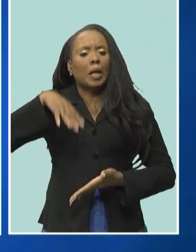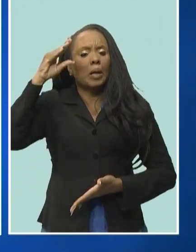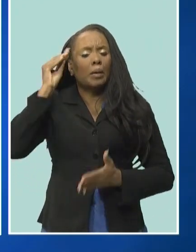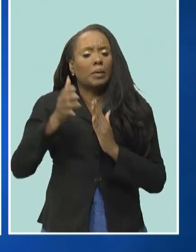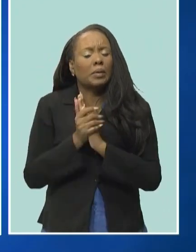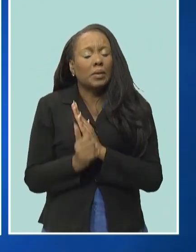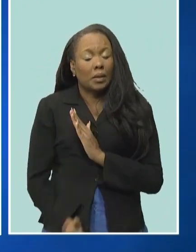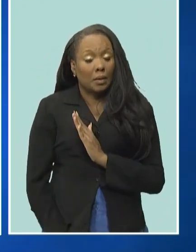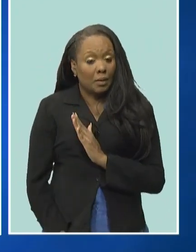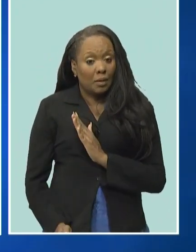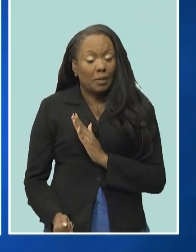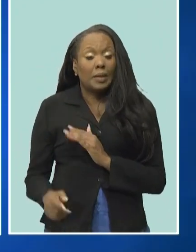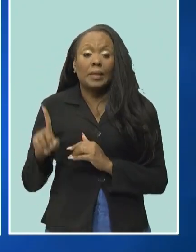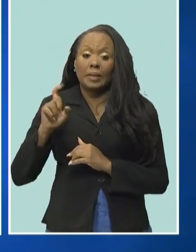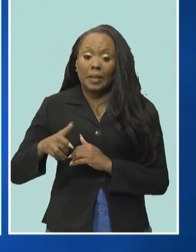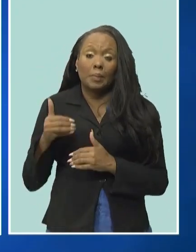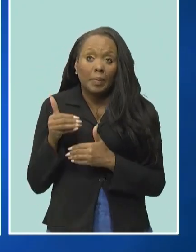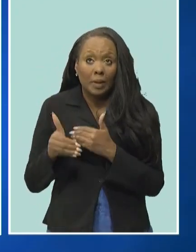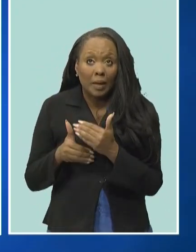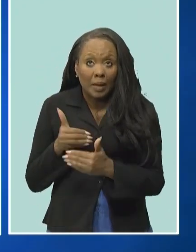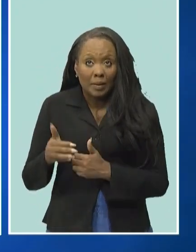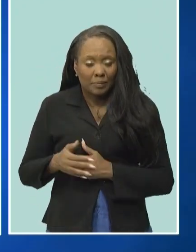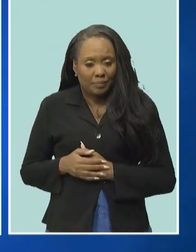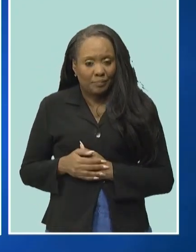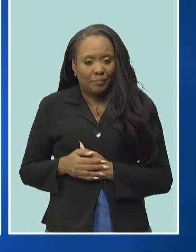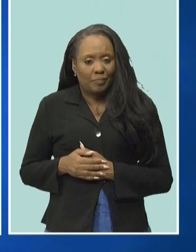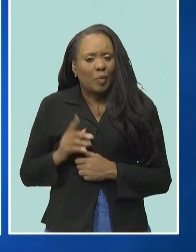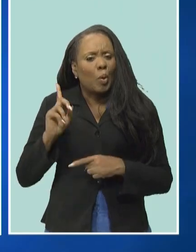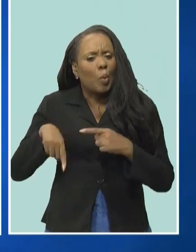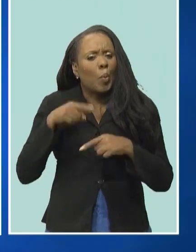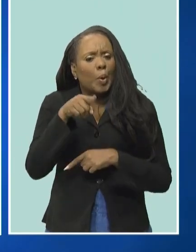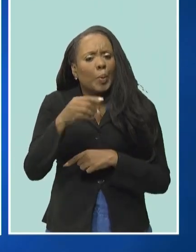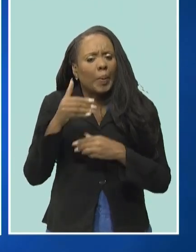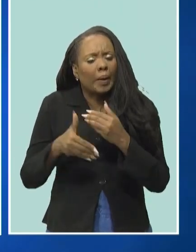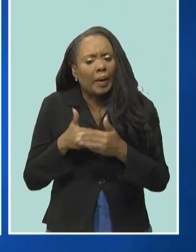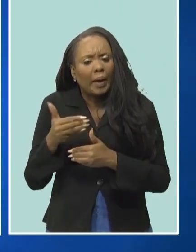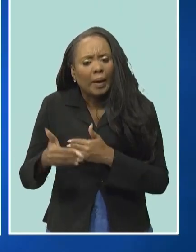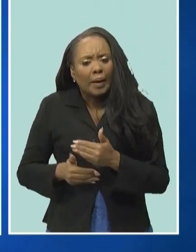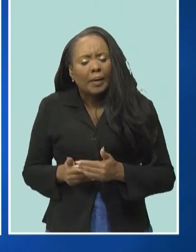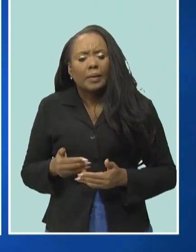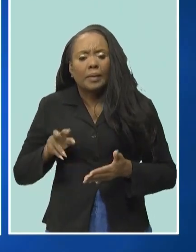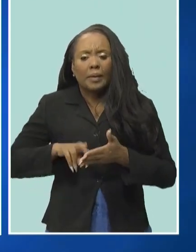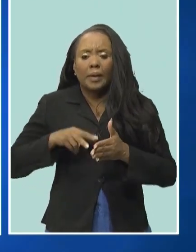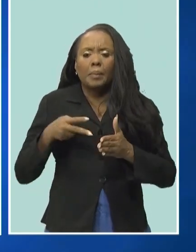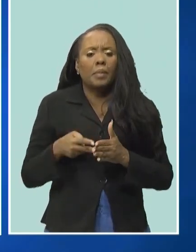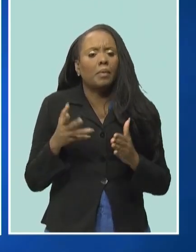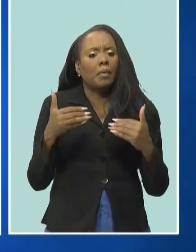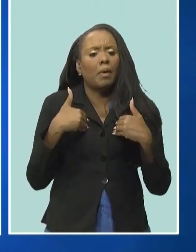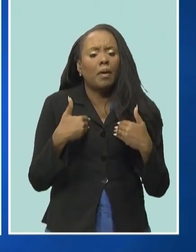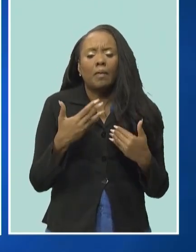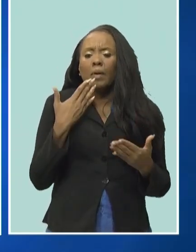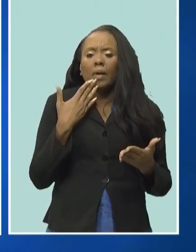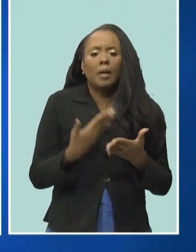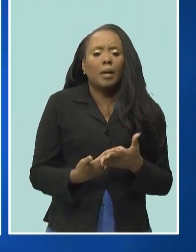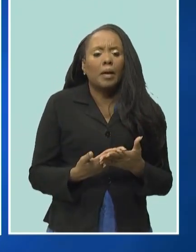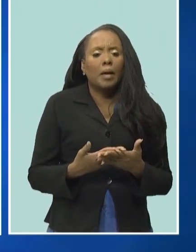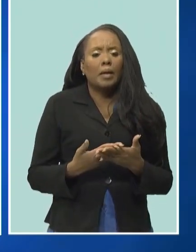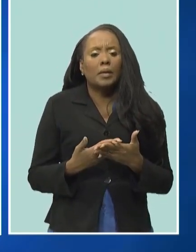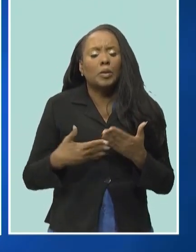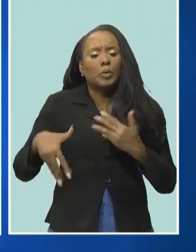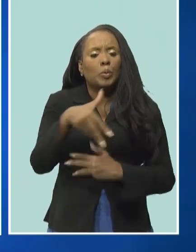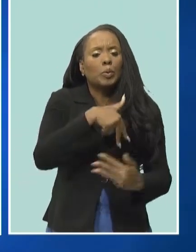on kindness. Kindness is the foundation of the social and emotional learning